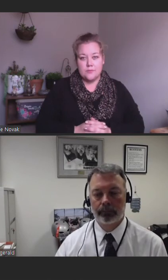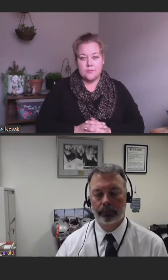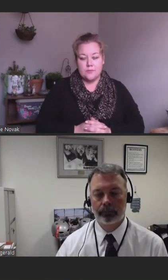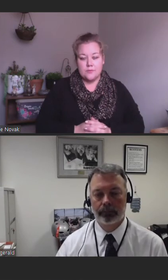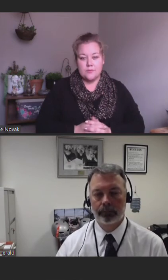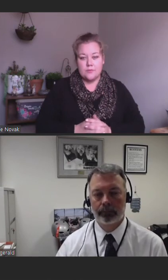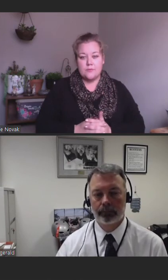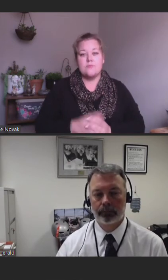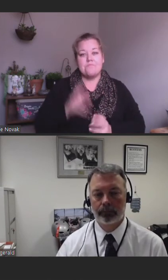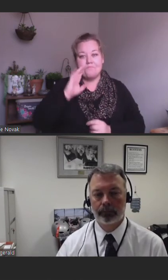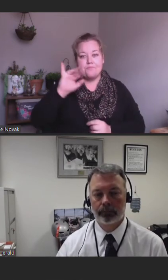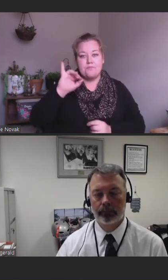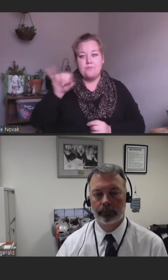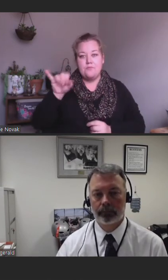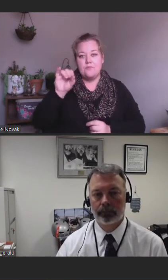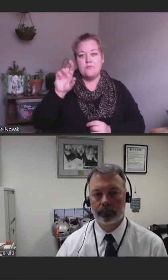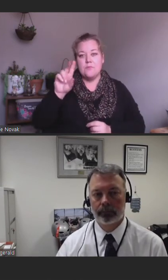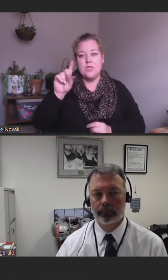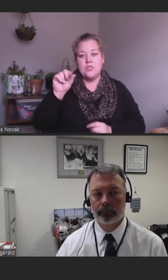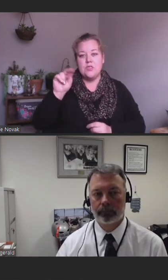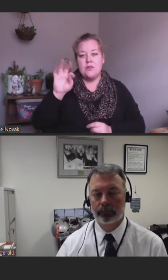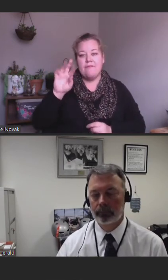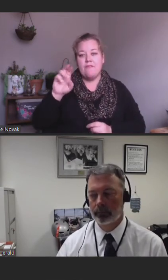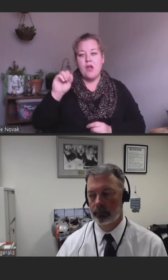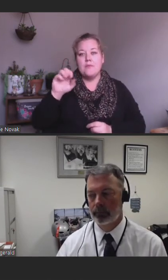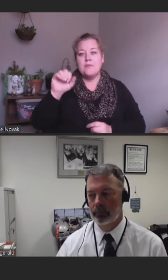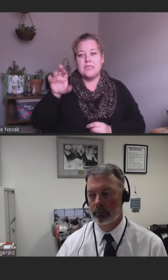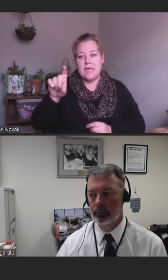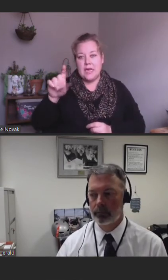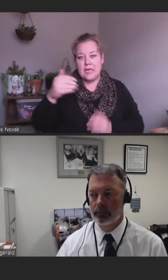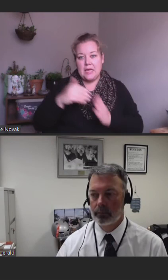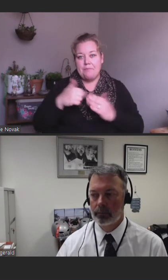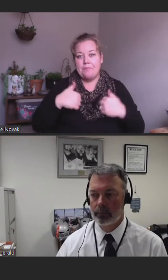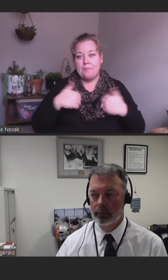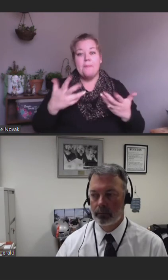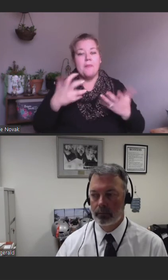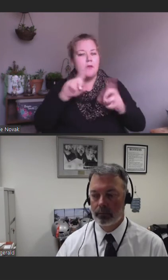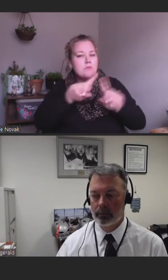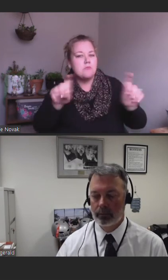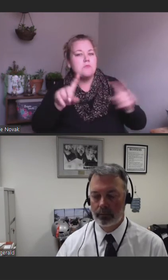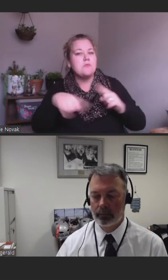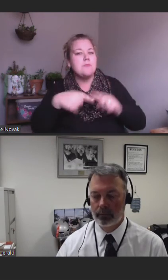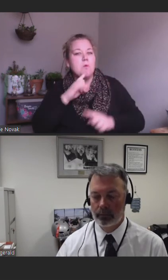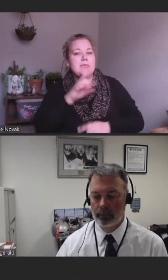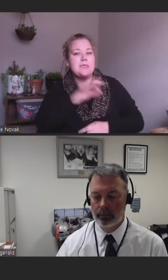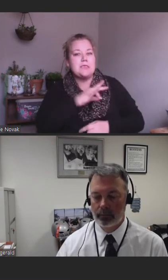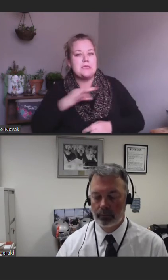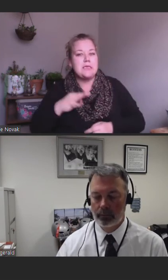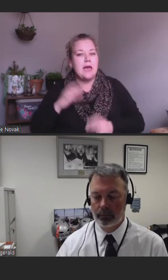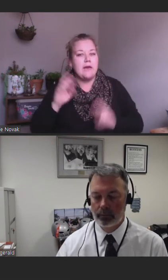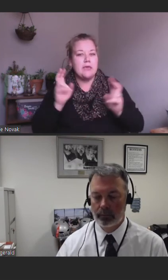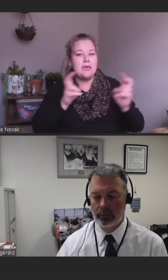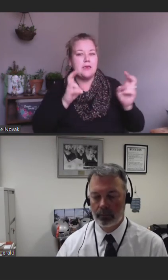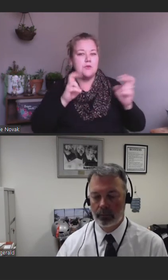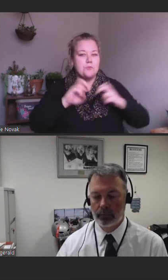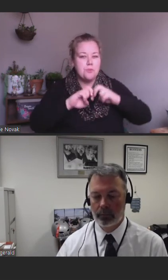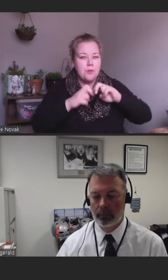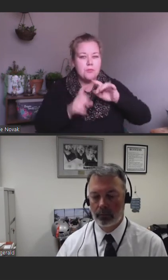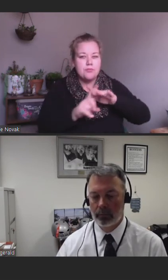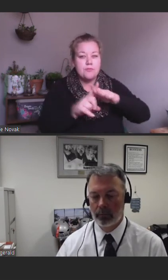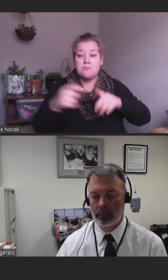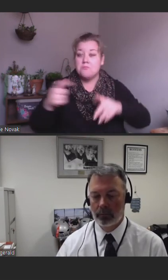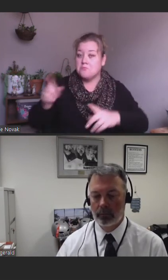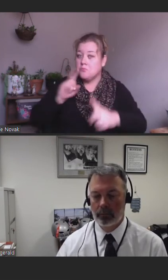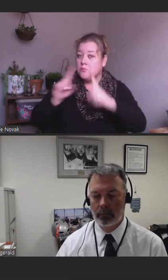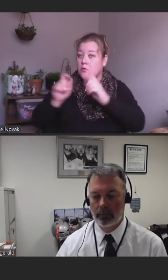Yeah, this is Jordan Fremstead again. I just wanted to follow up on staffing. You know, you guys talked about the staffing issues. And I mean, I've talked to nurses